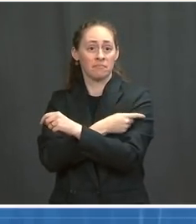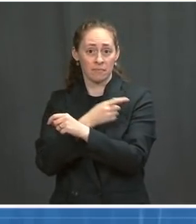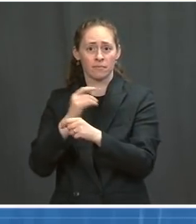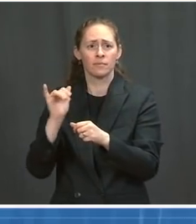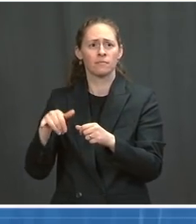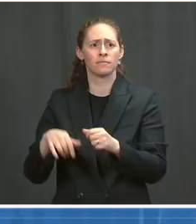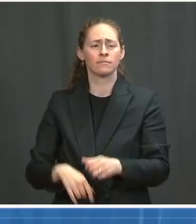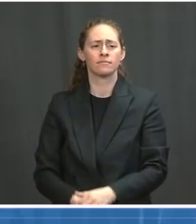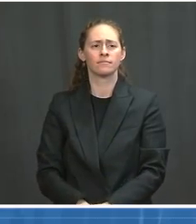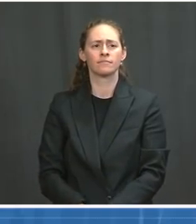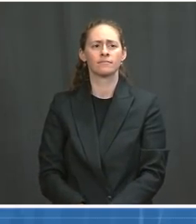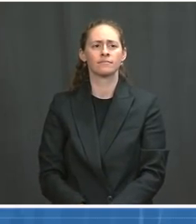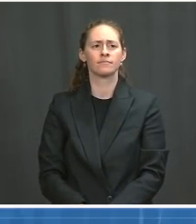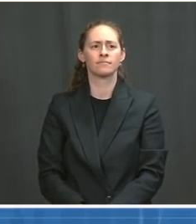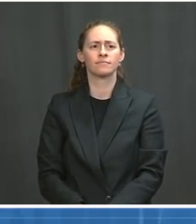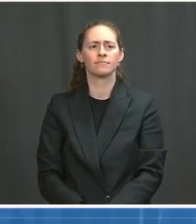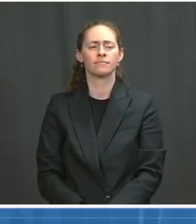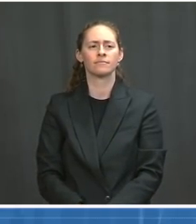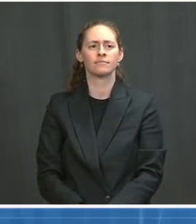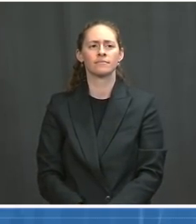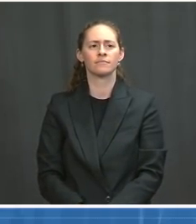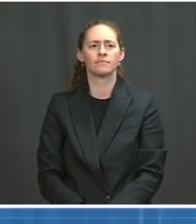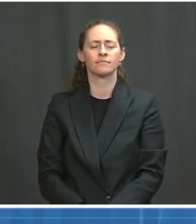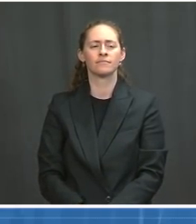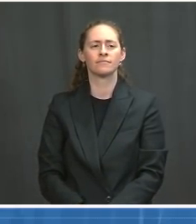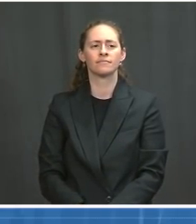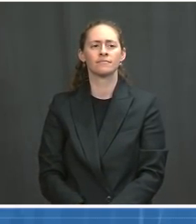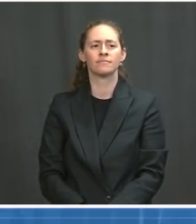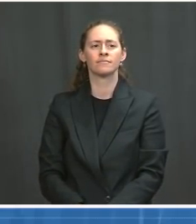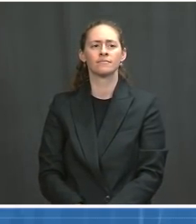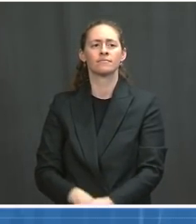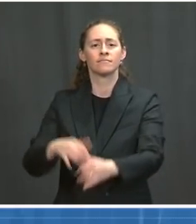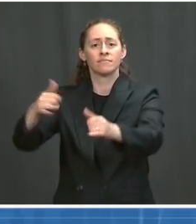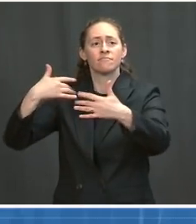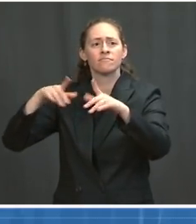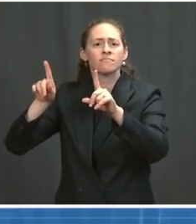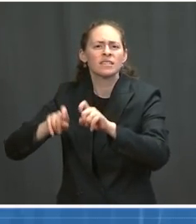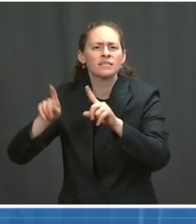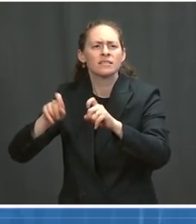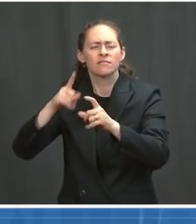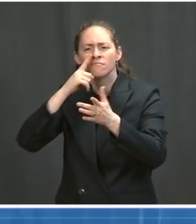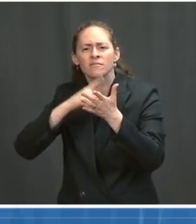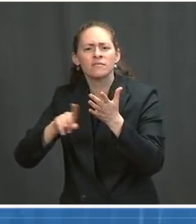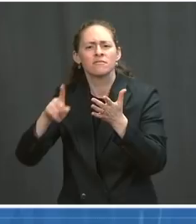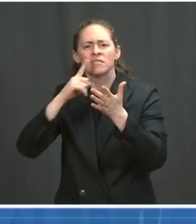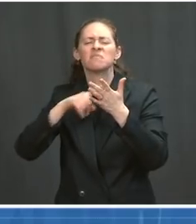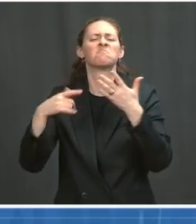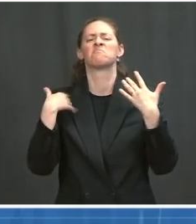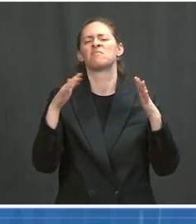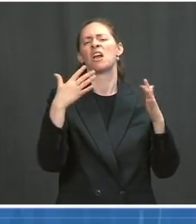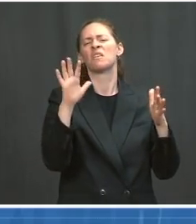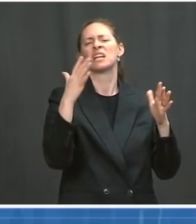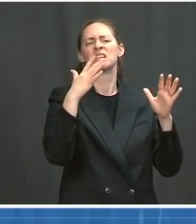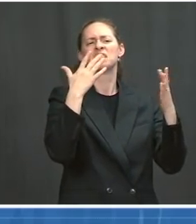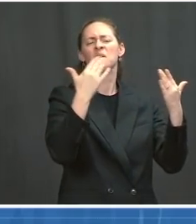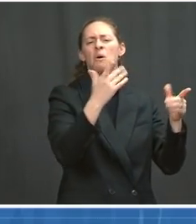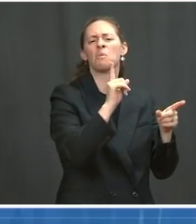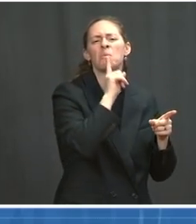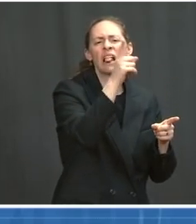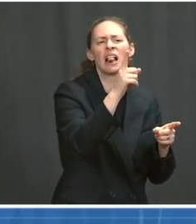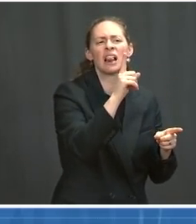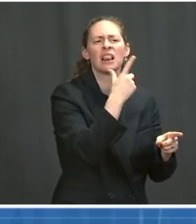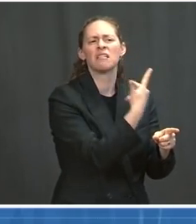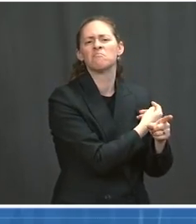of non-inferiority or superiority trials, where you would have to compare it to another product as opposed to giving a placebo. You give